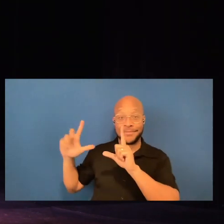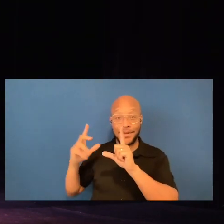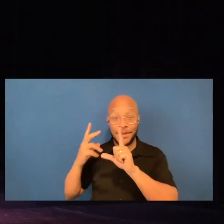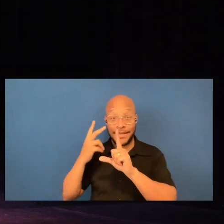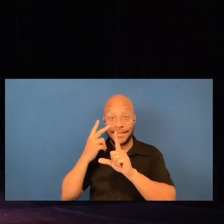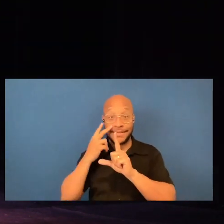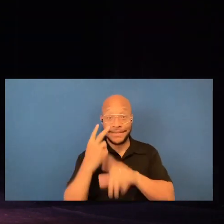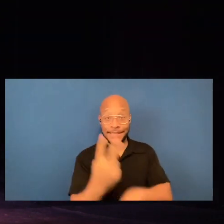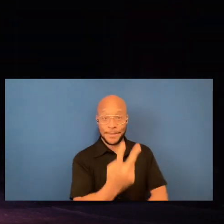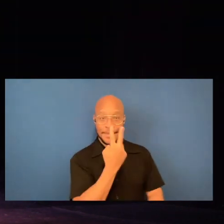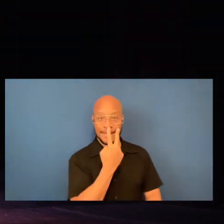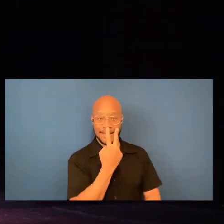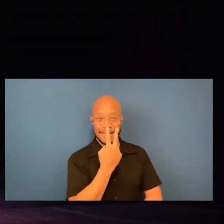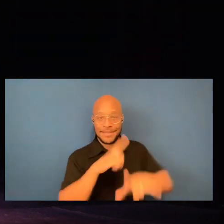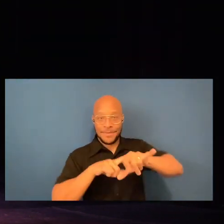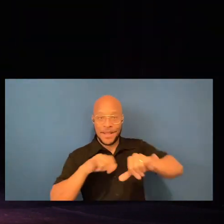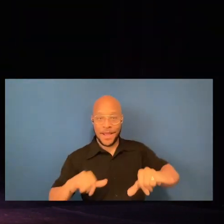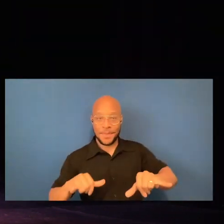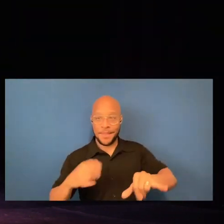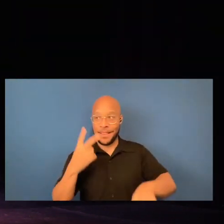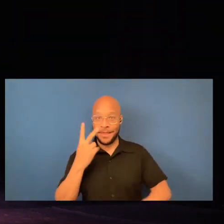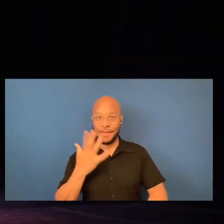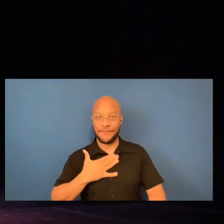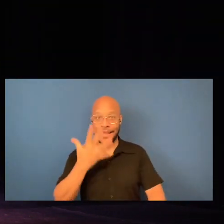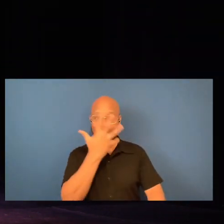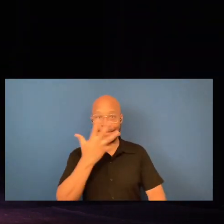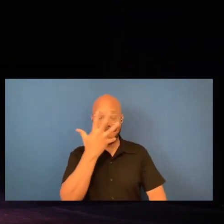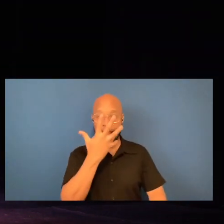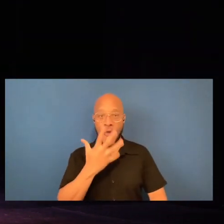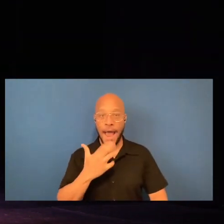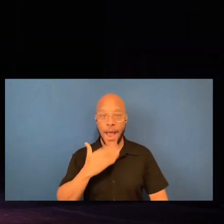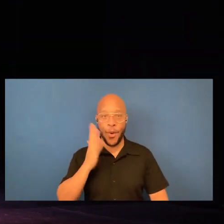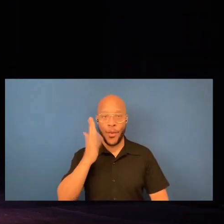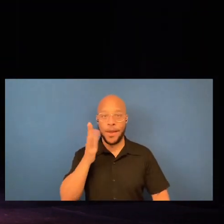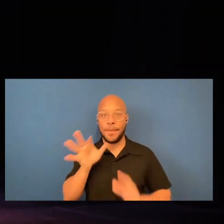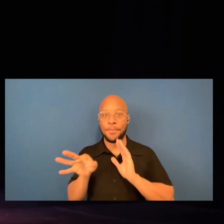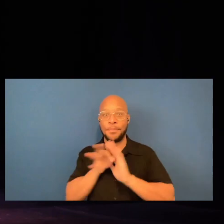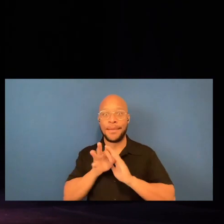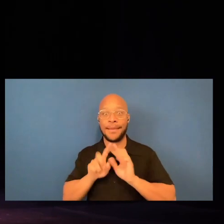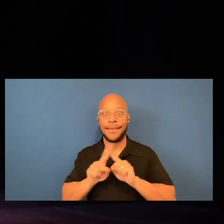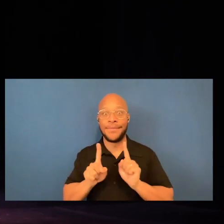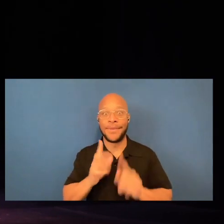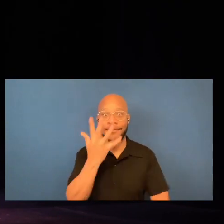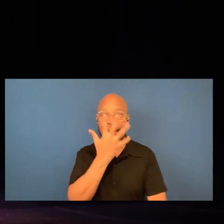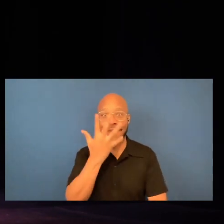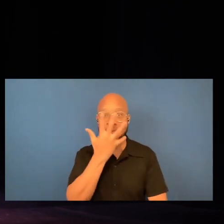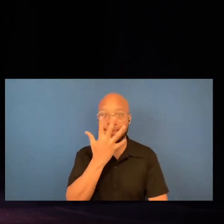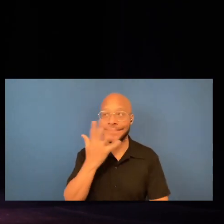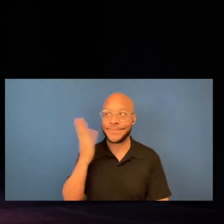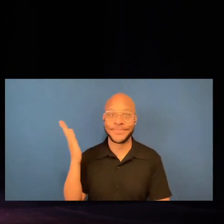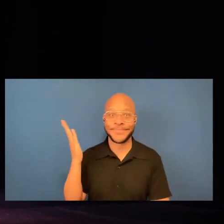face, I would have chosen a different face.